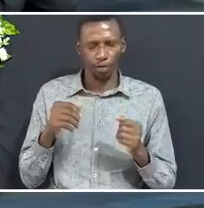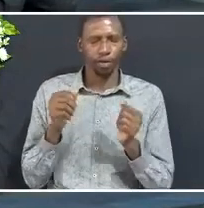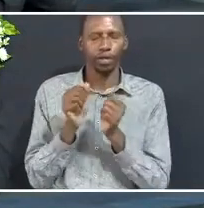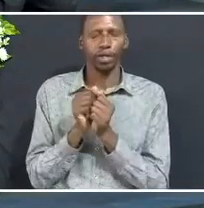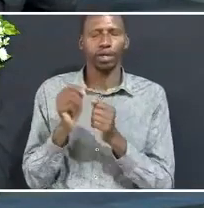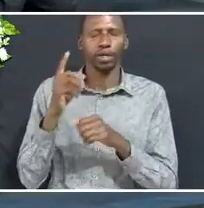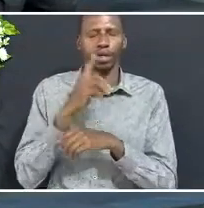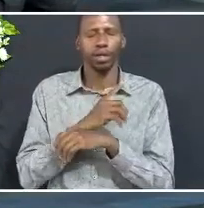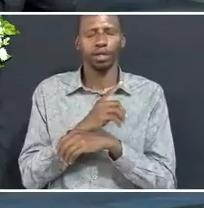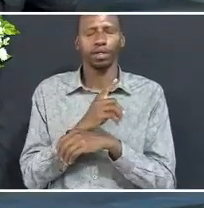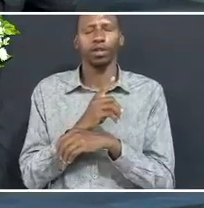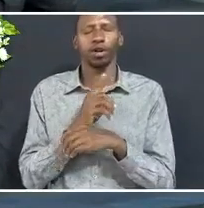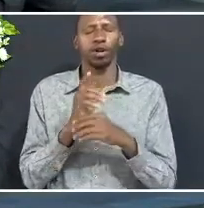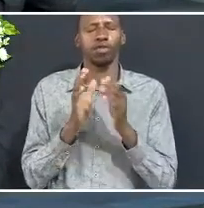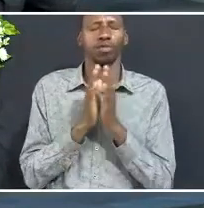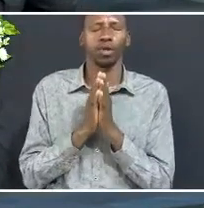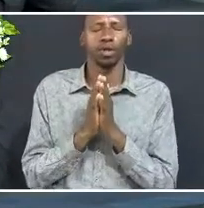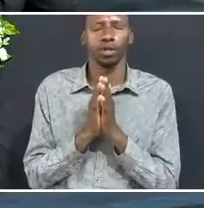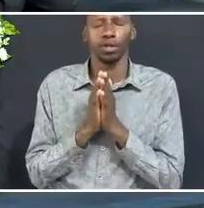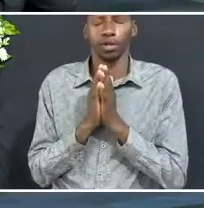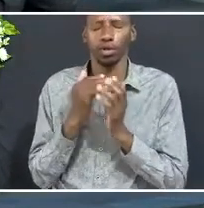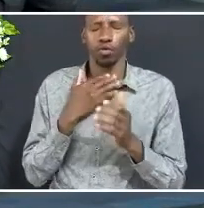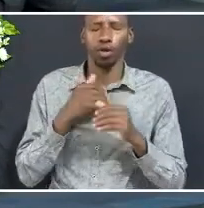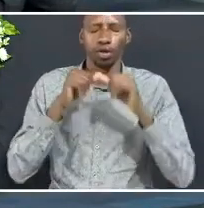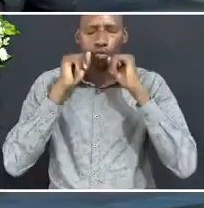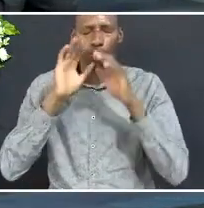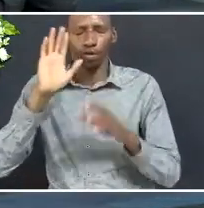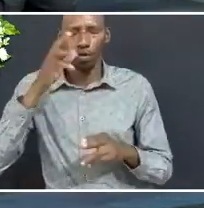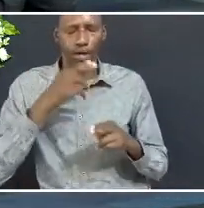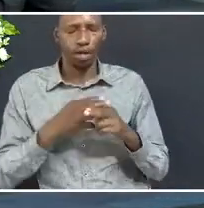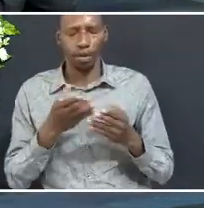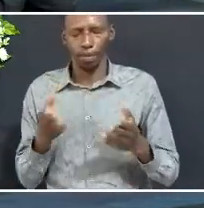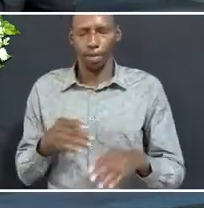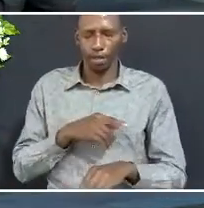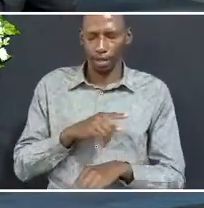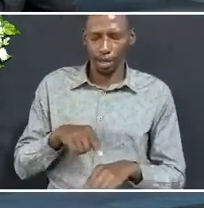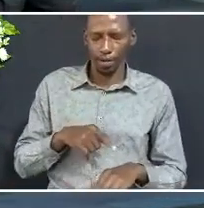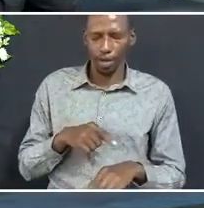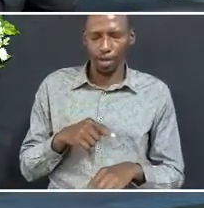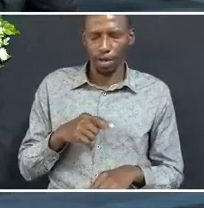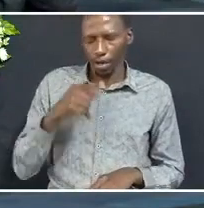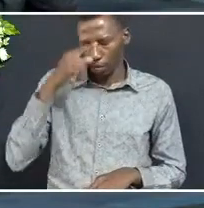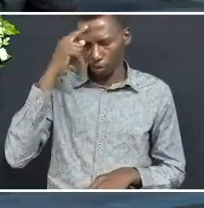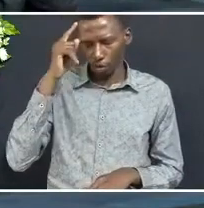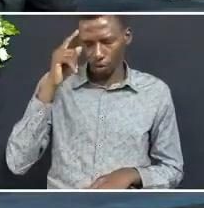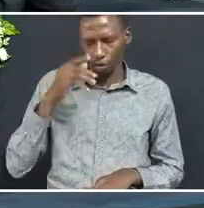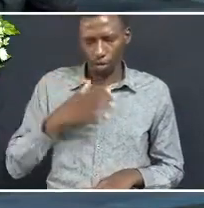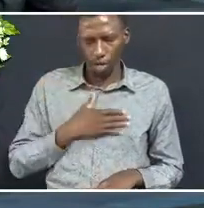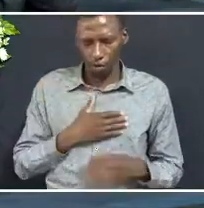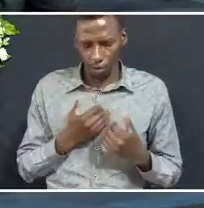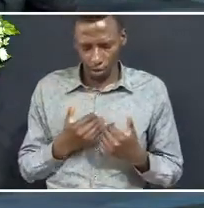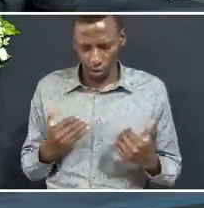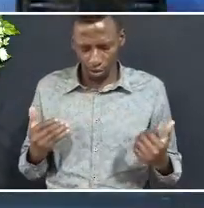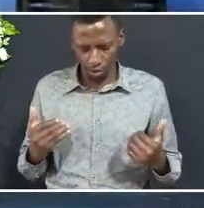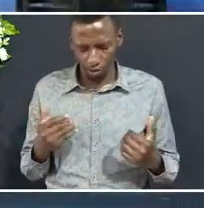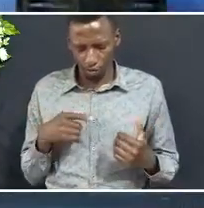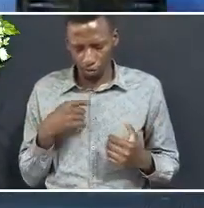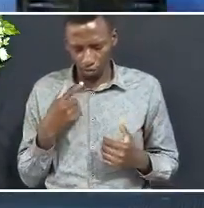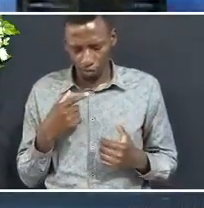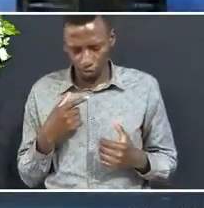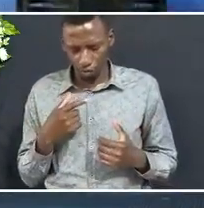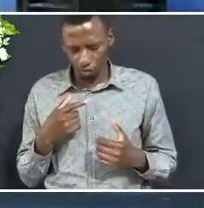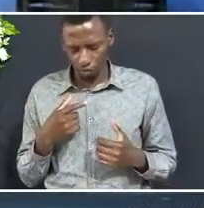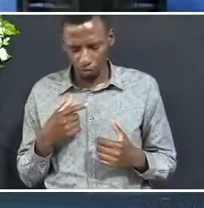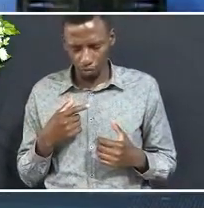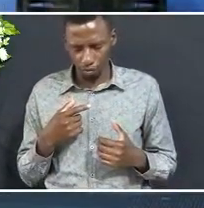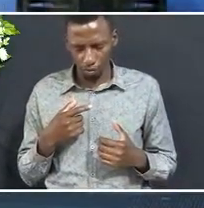prayer, and I want to bless your name this hour for having your children who thought and